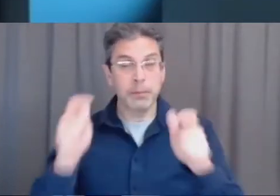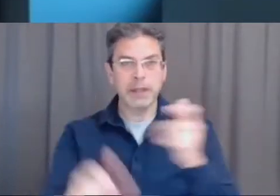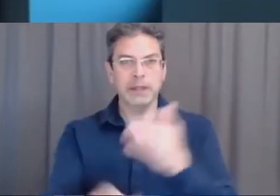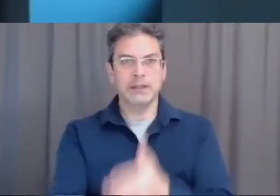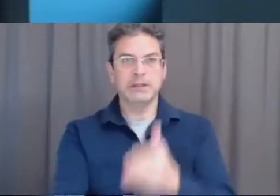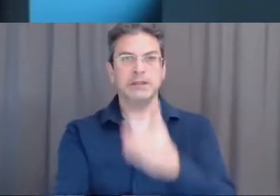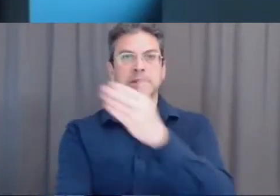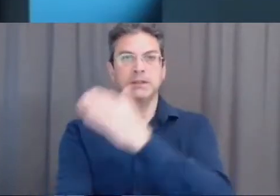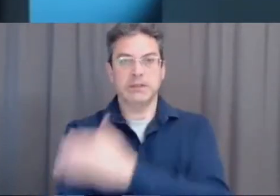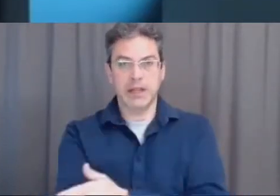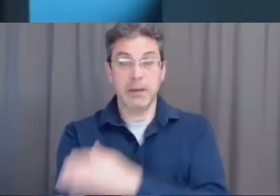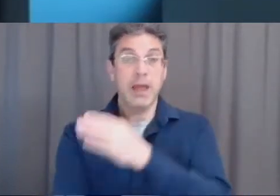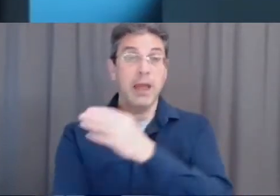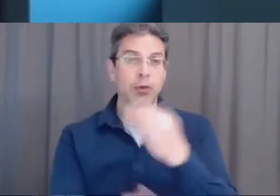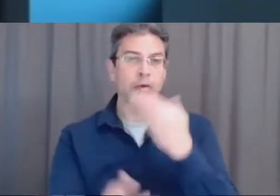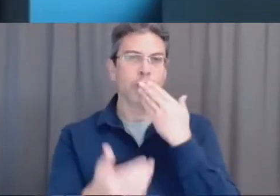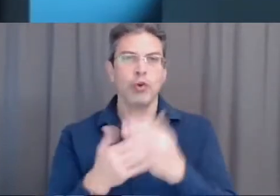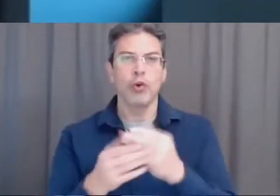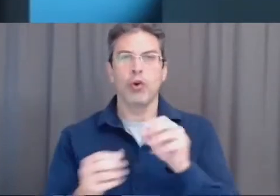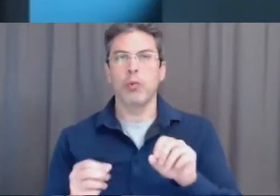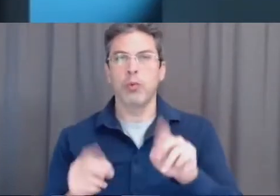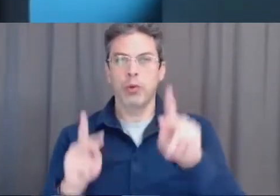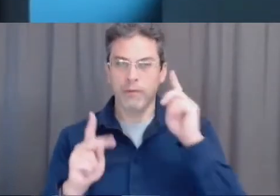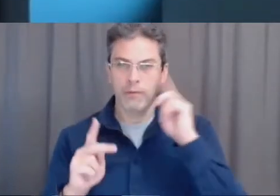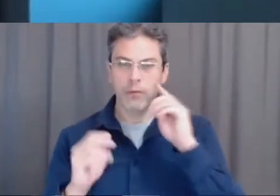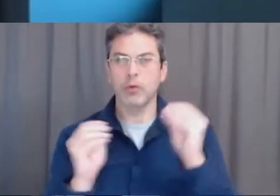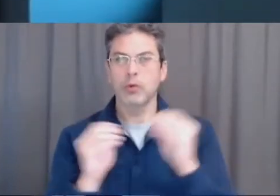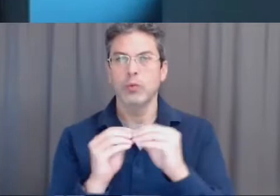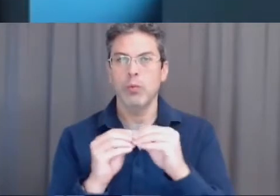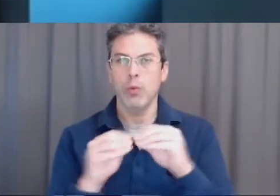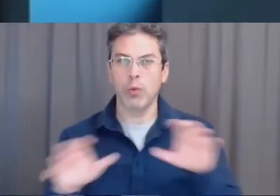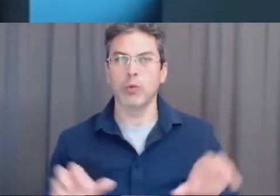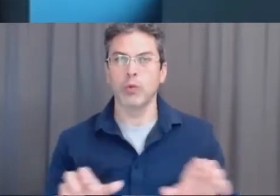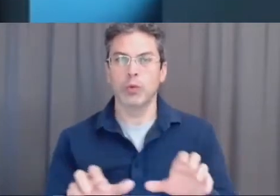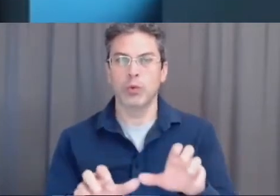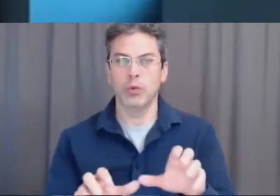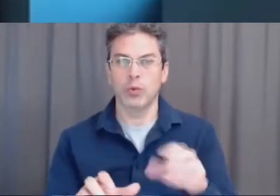doing more, because what we need is to restore a